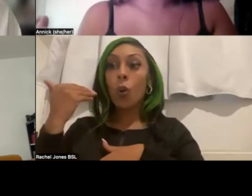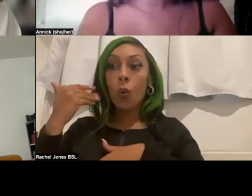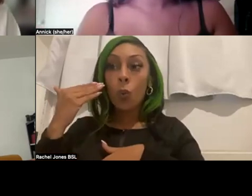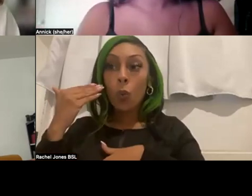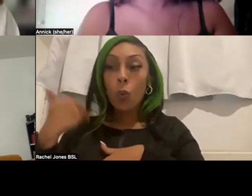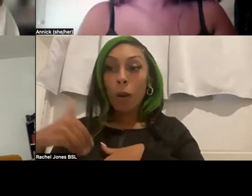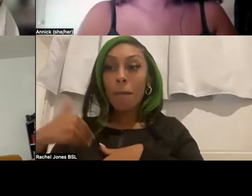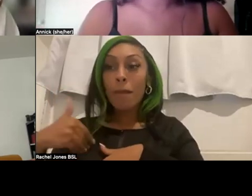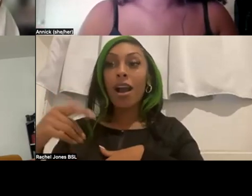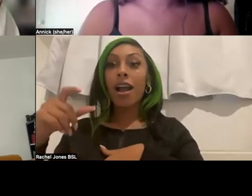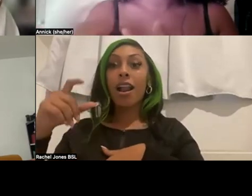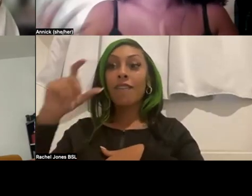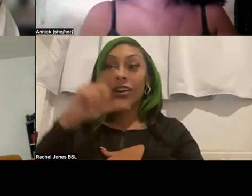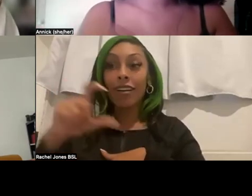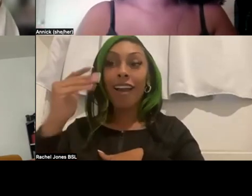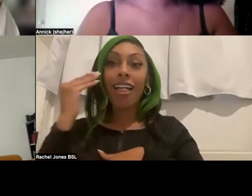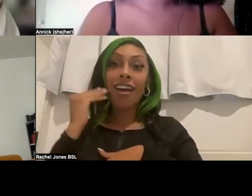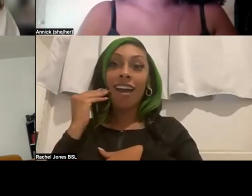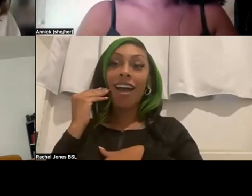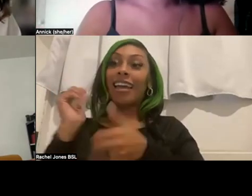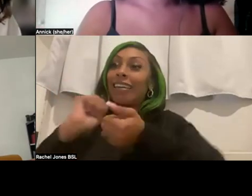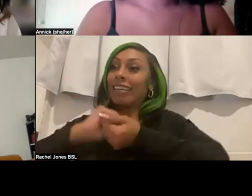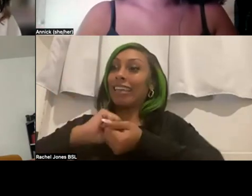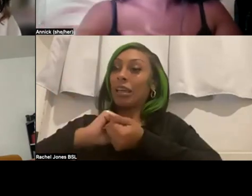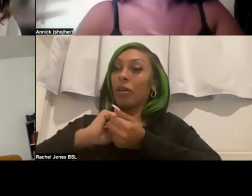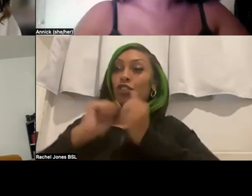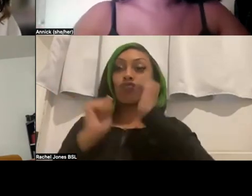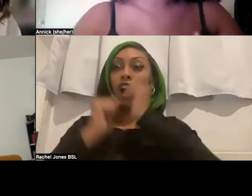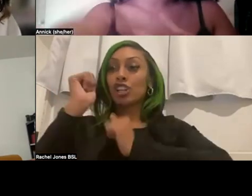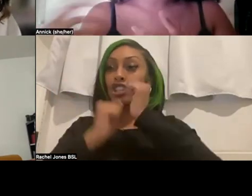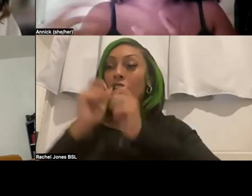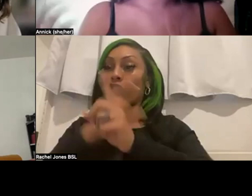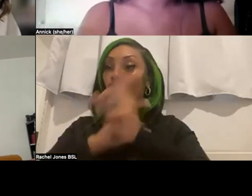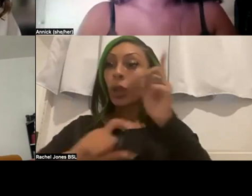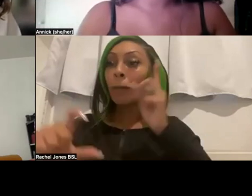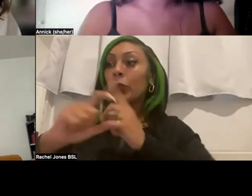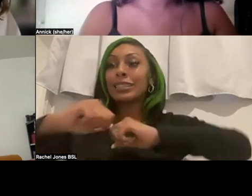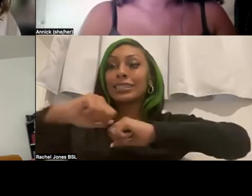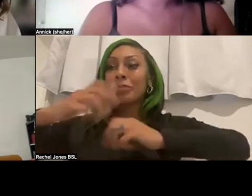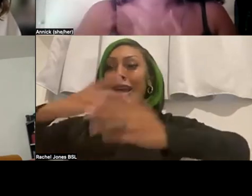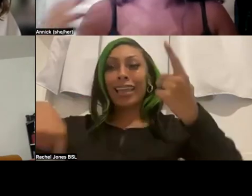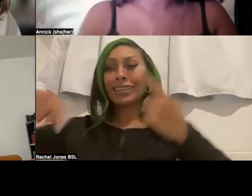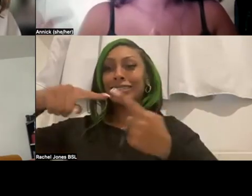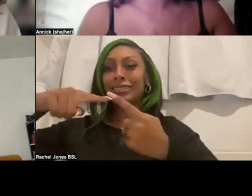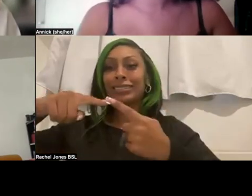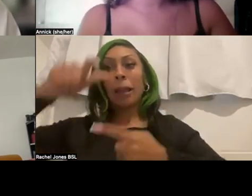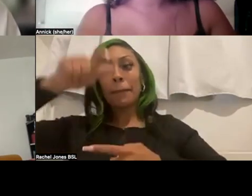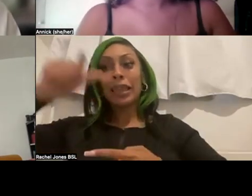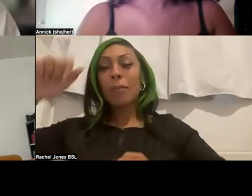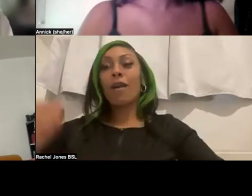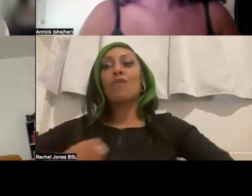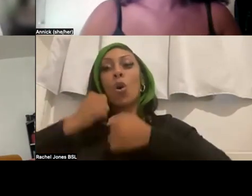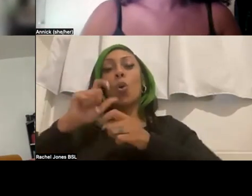maintaining the structures and the community spaces and things like that for people of their own